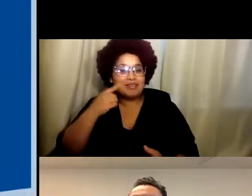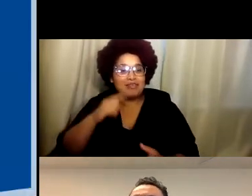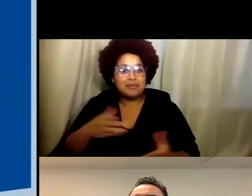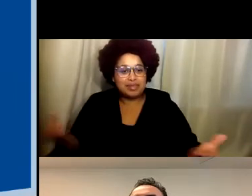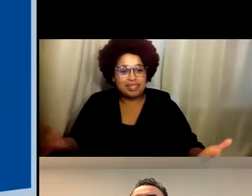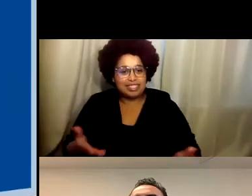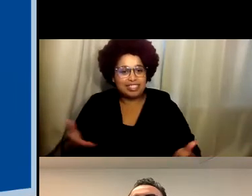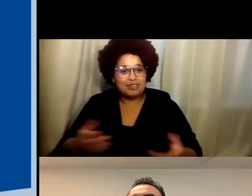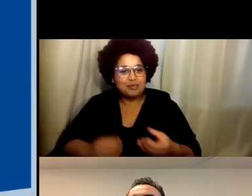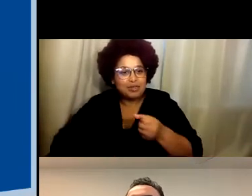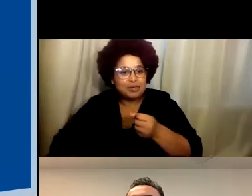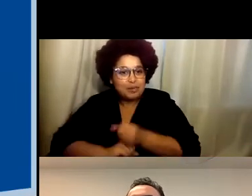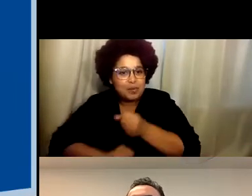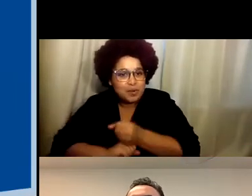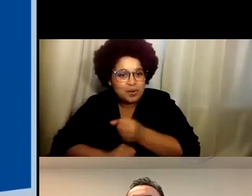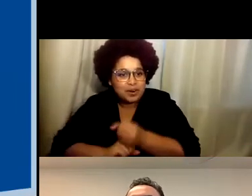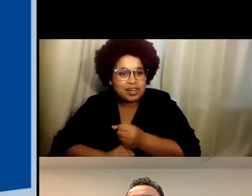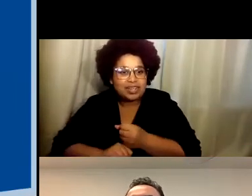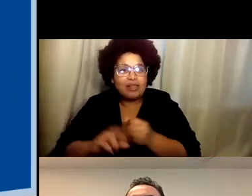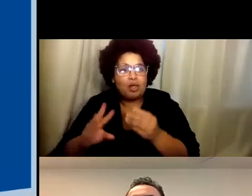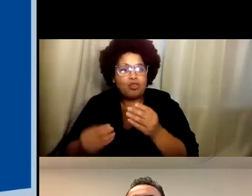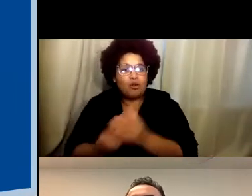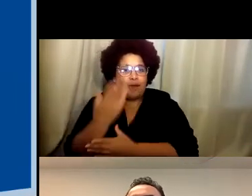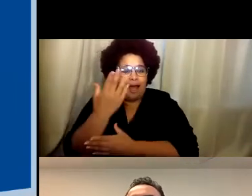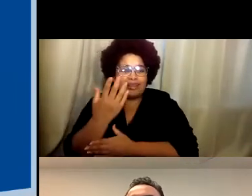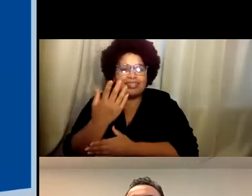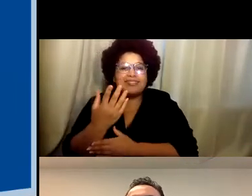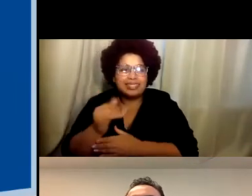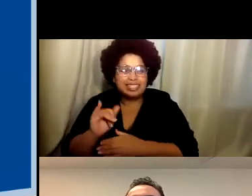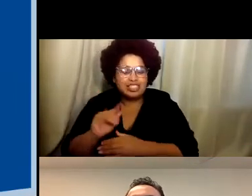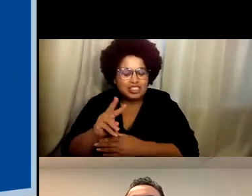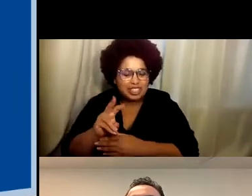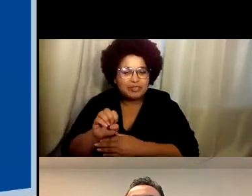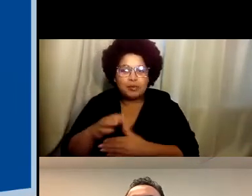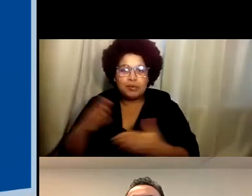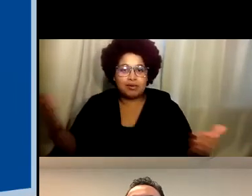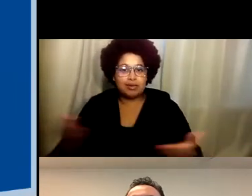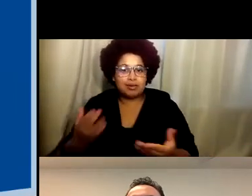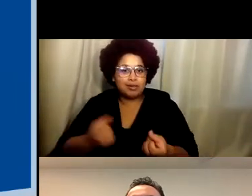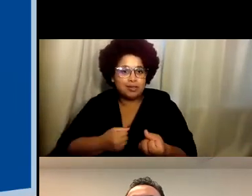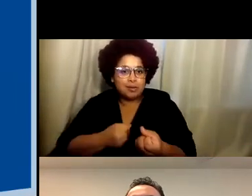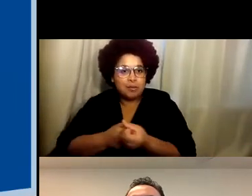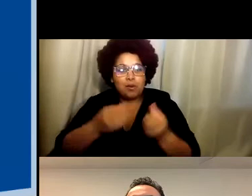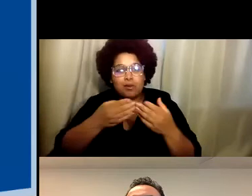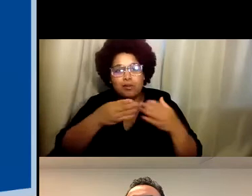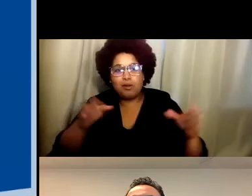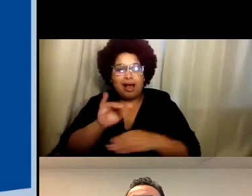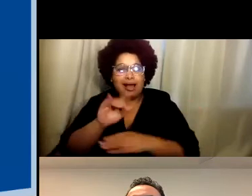here, for supporting the Thrive Initiative, and know that we are here to support the broad